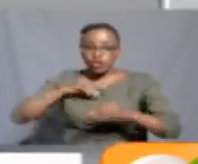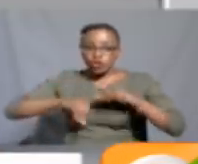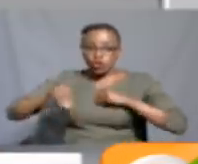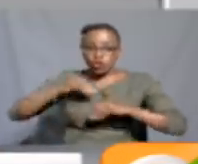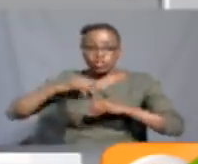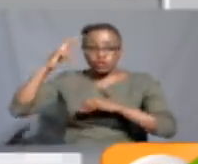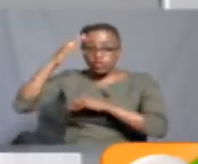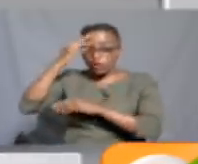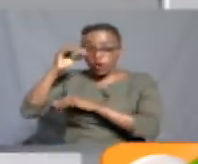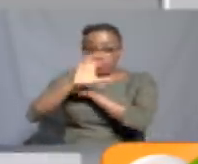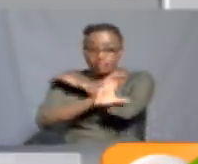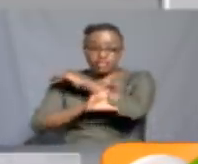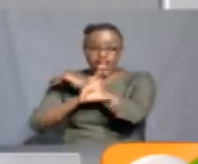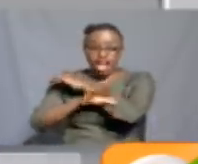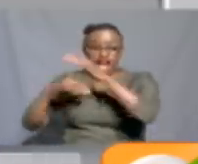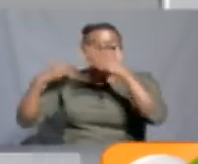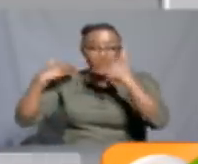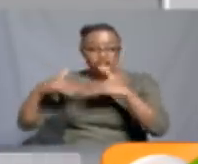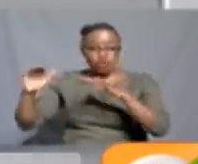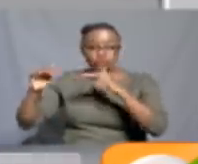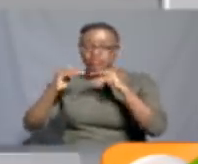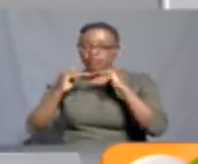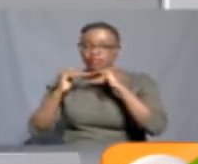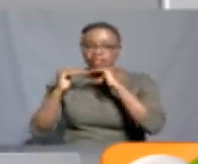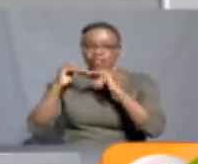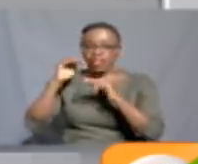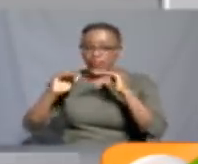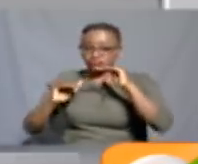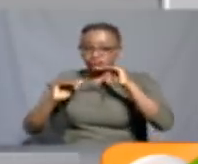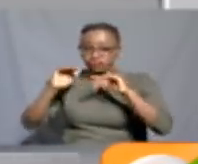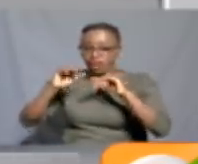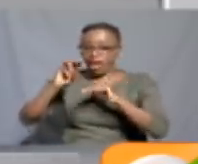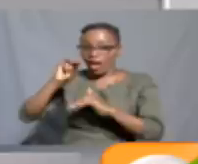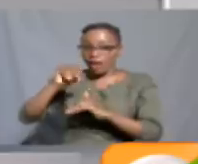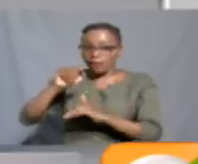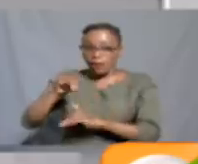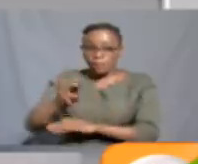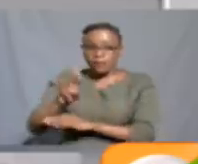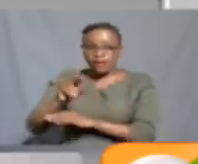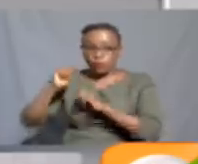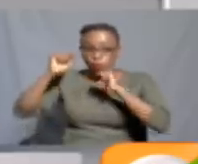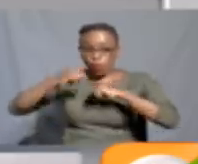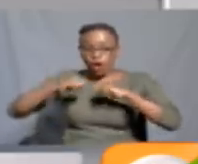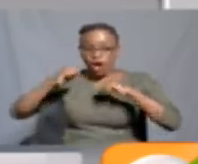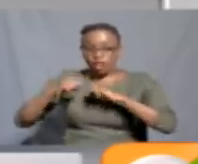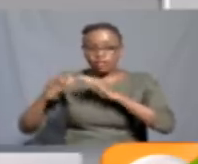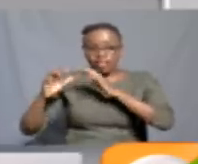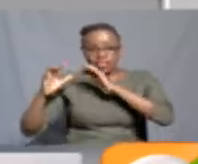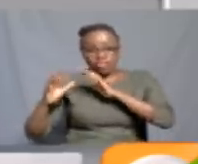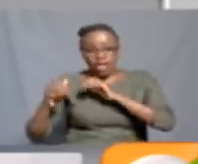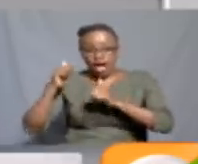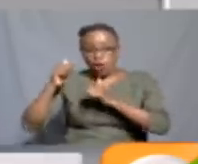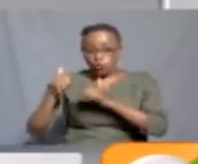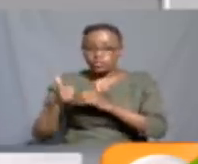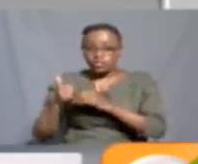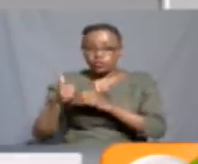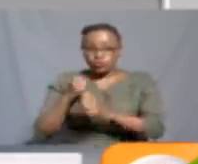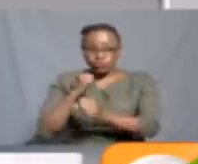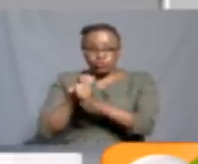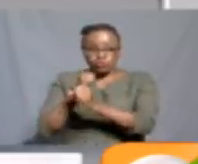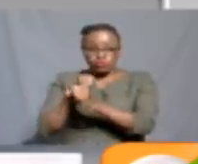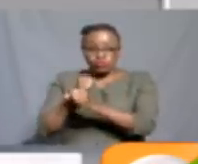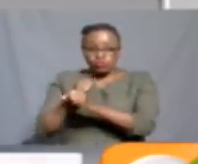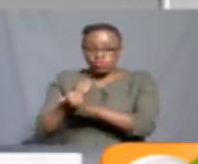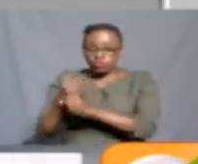is the reason why this country has lost its equilibrium, and Manu will agree that the load we are going to put